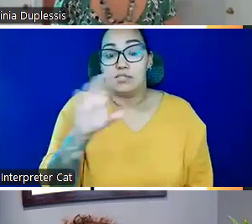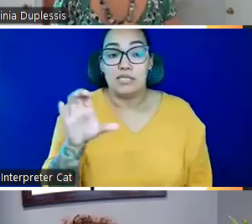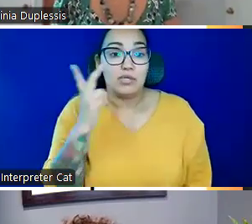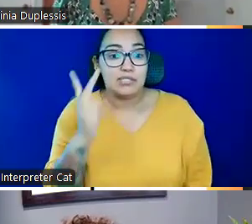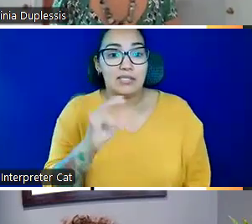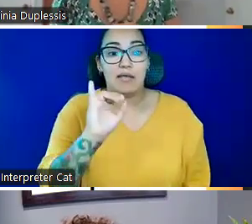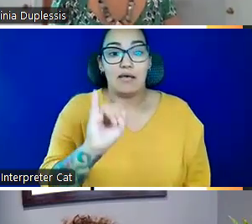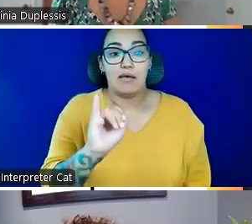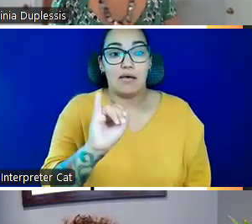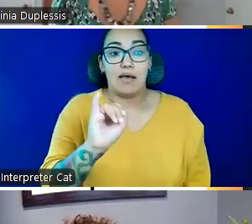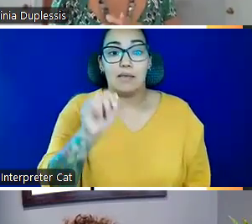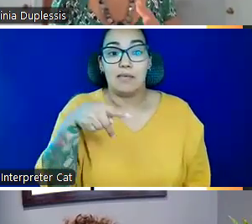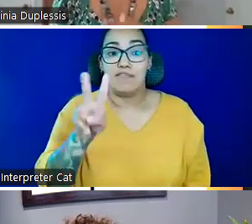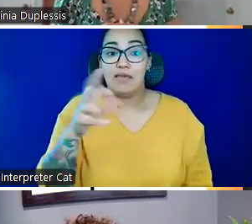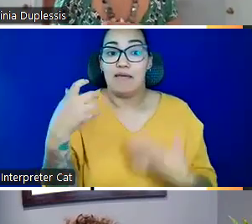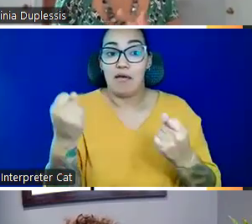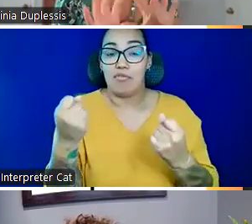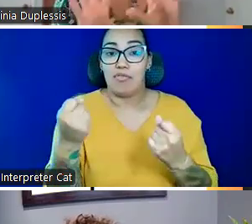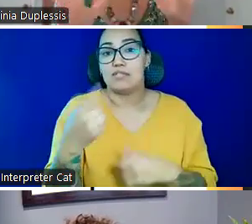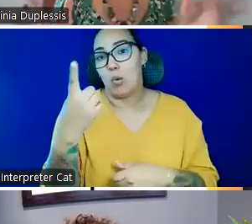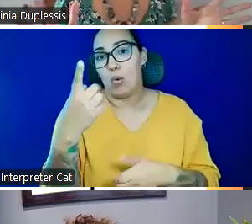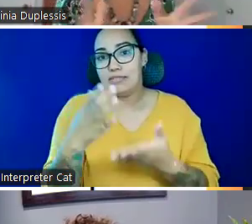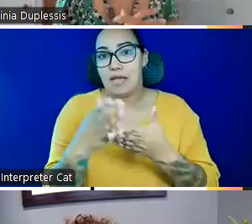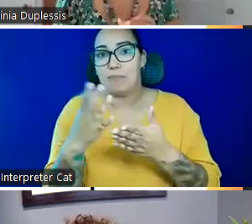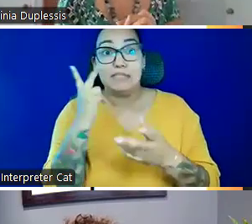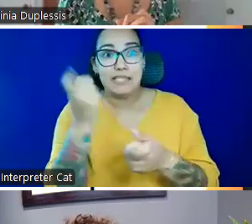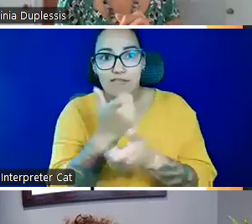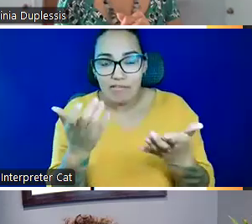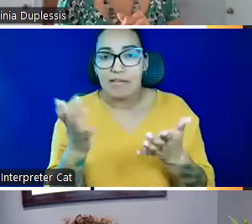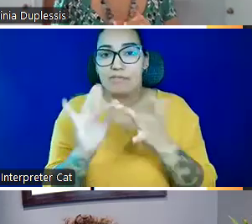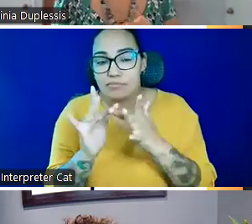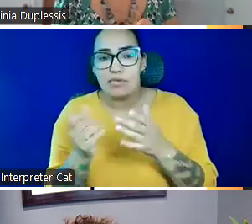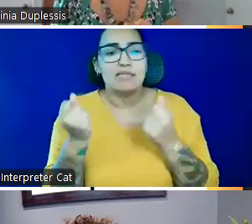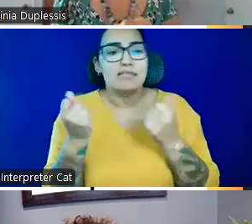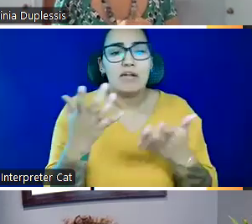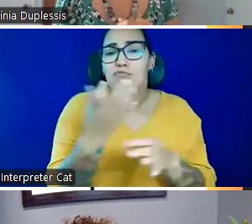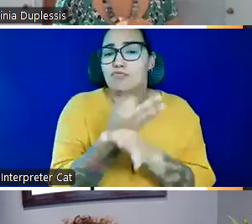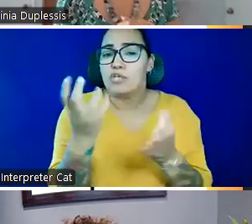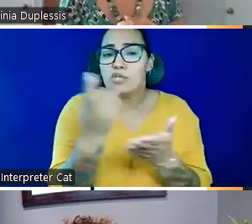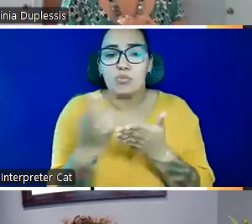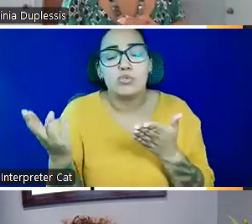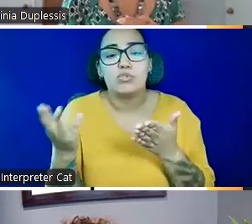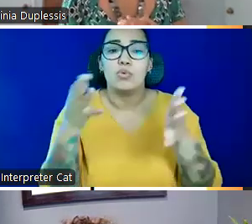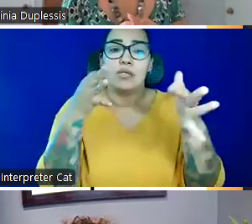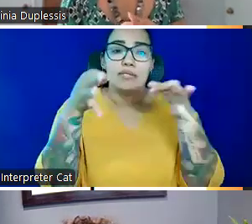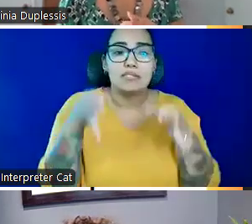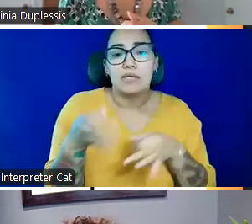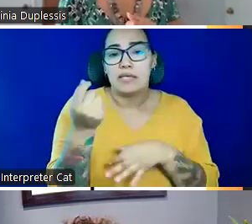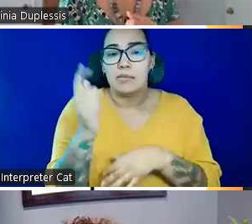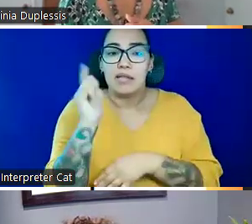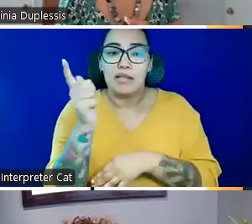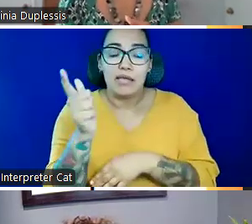our one-stop shop website. And we have a ton of free resources, which we're going to talk about a little bit later at